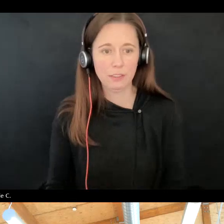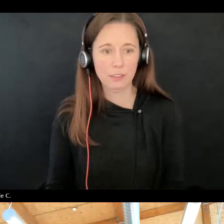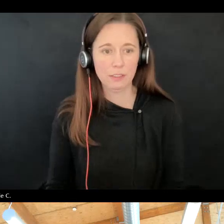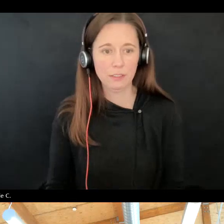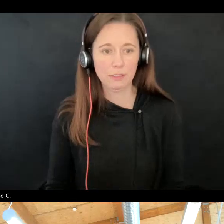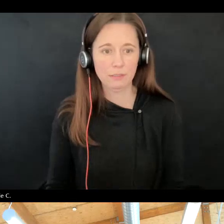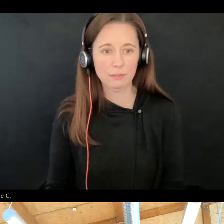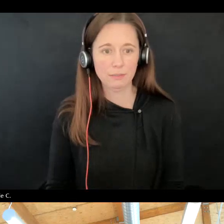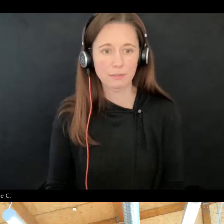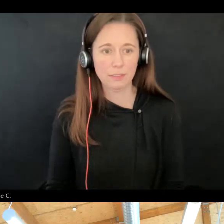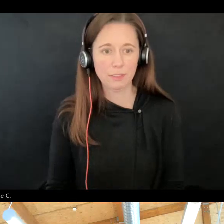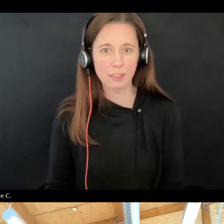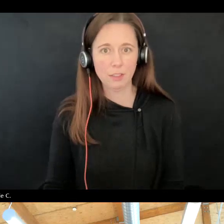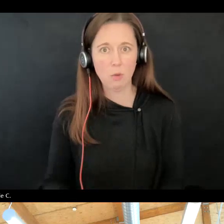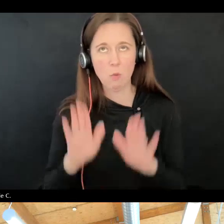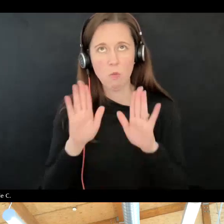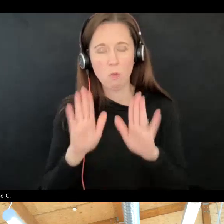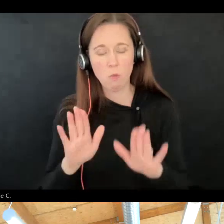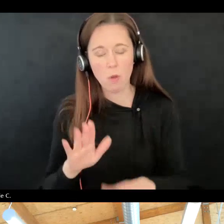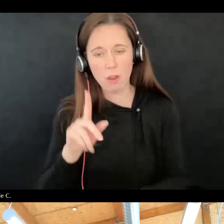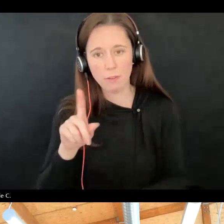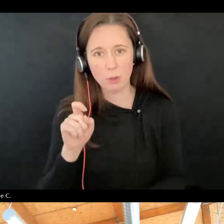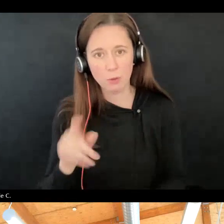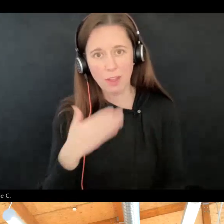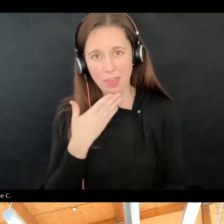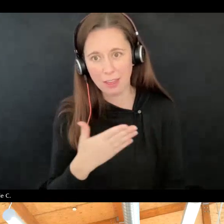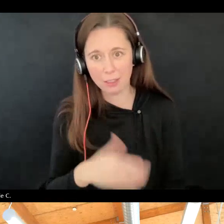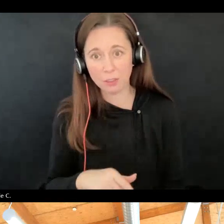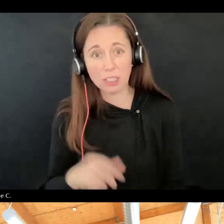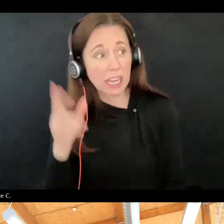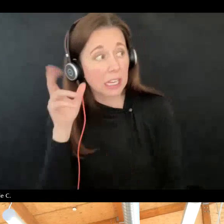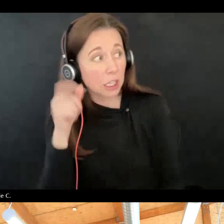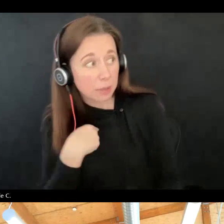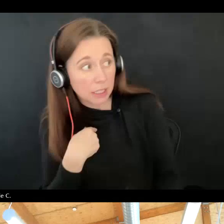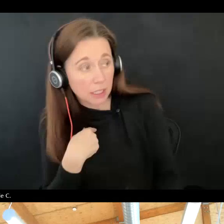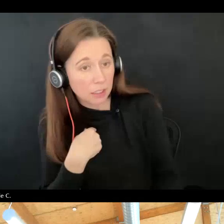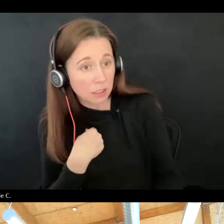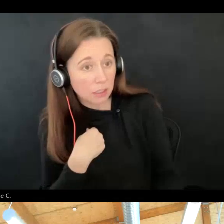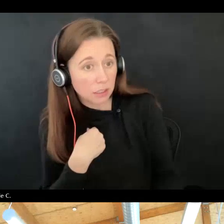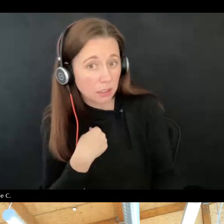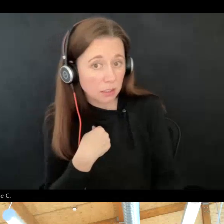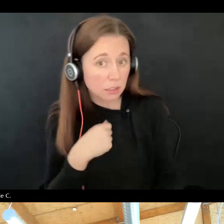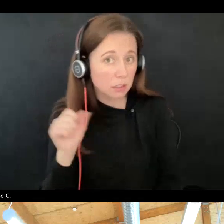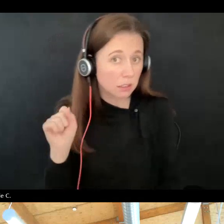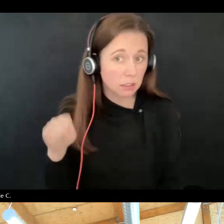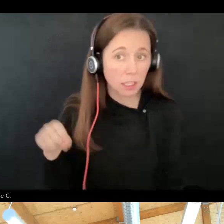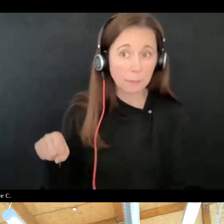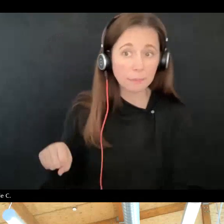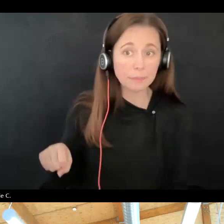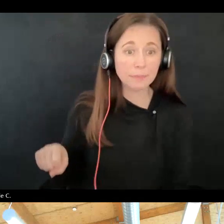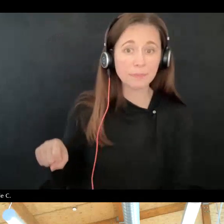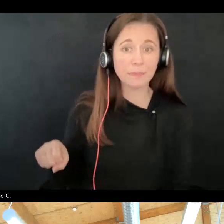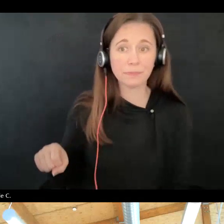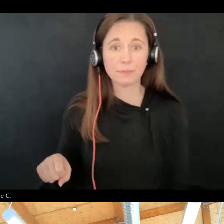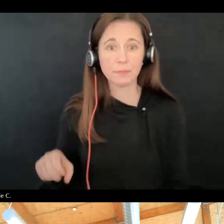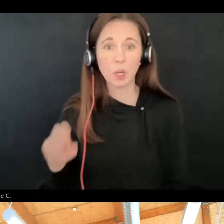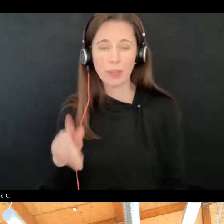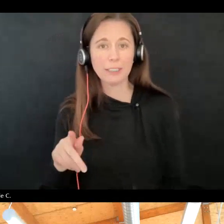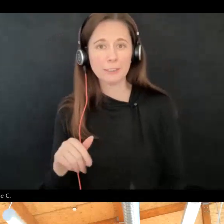I love that question. It was actually really great. Can you hear me? You're Mhm. Yes.